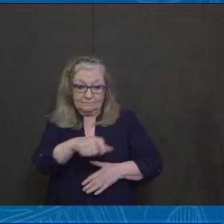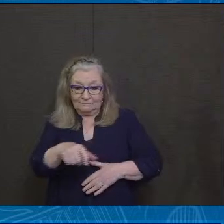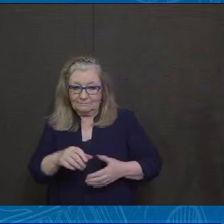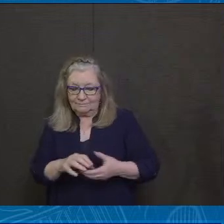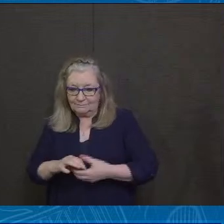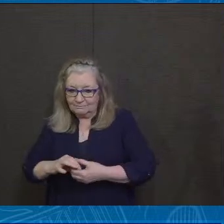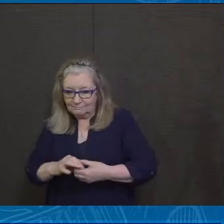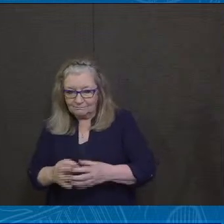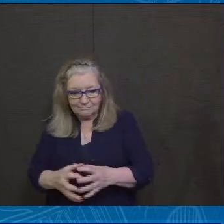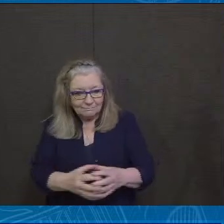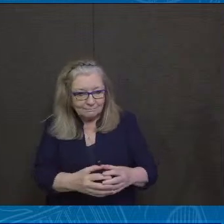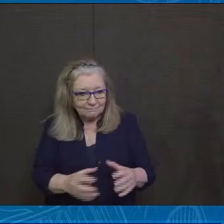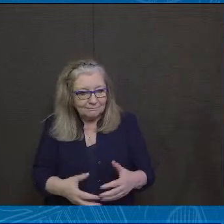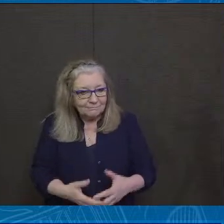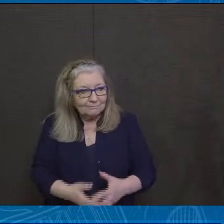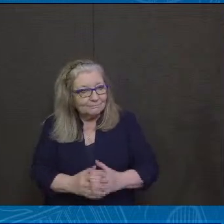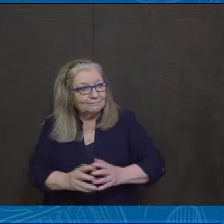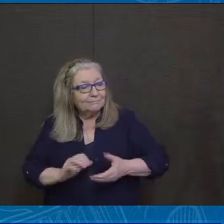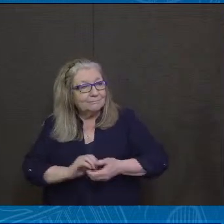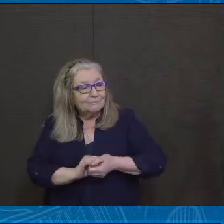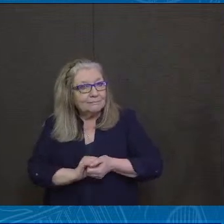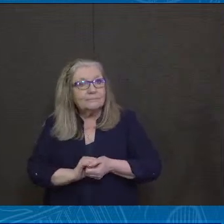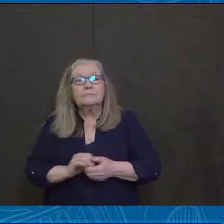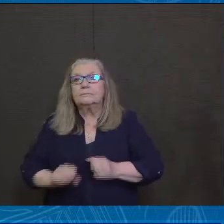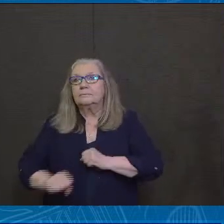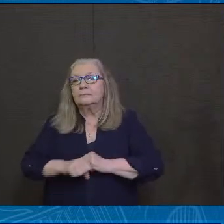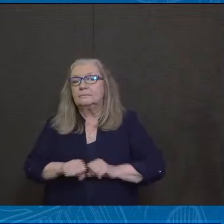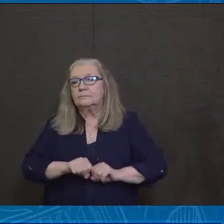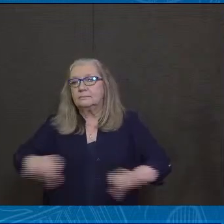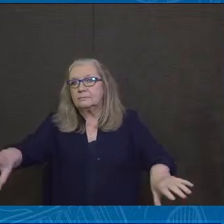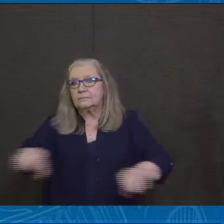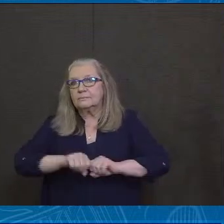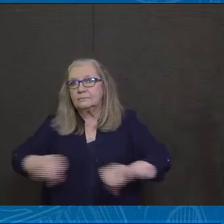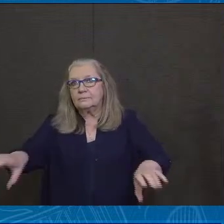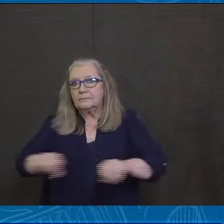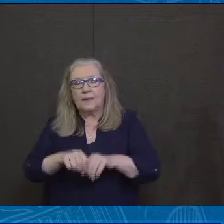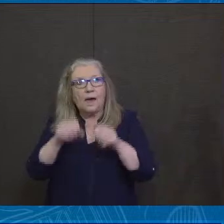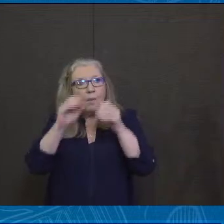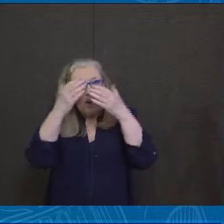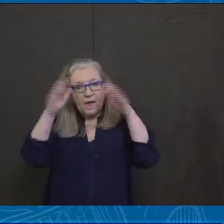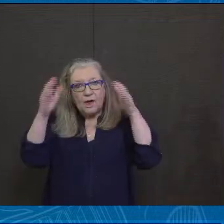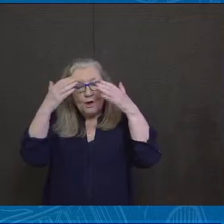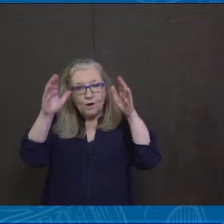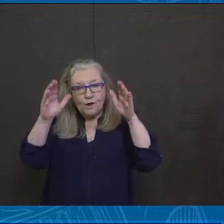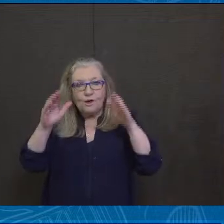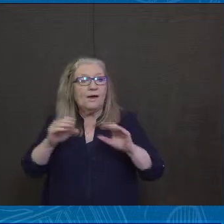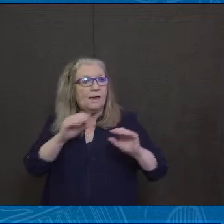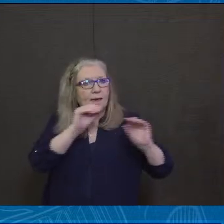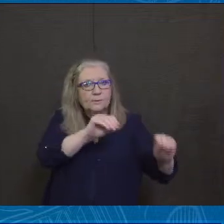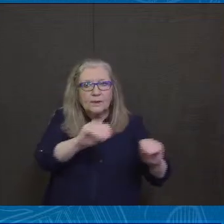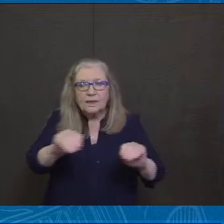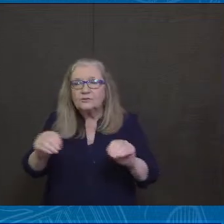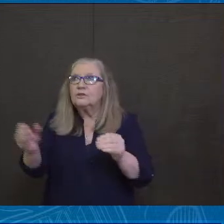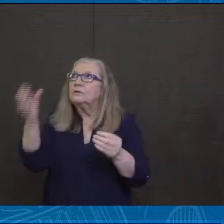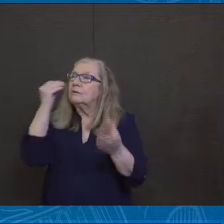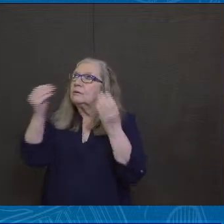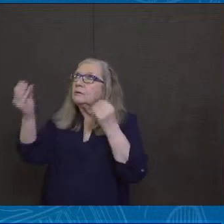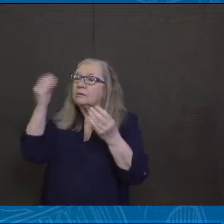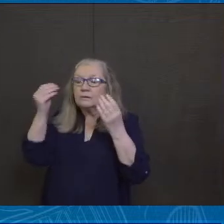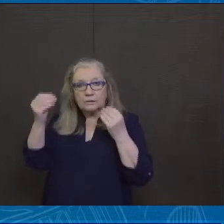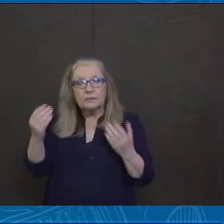community-based organization provides public awareness and education on slopes and help residents process reports on signs